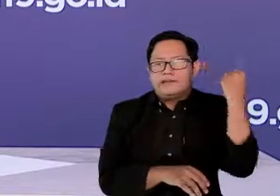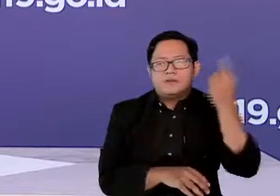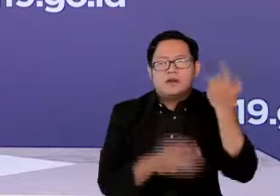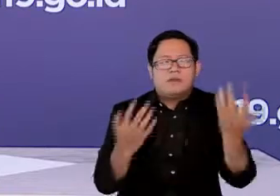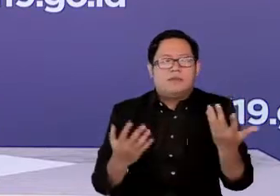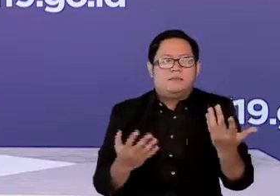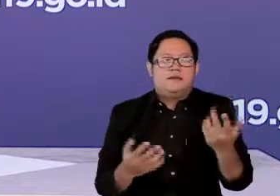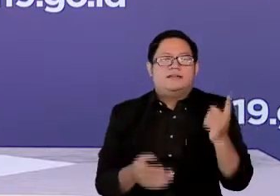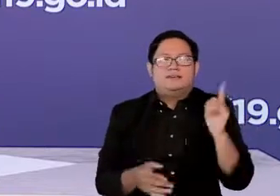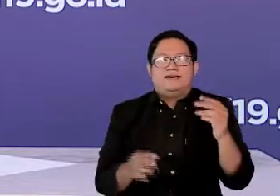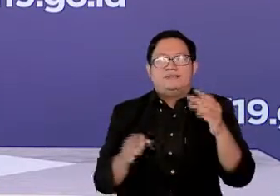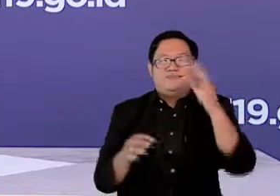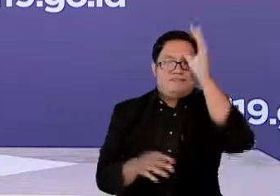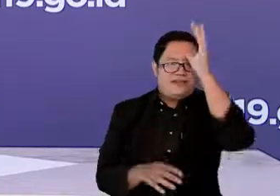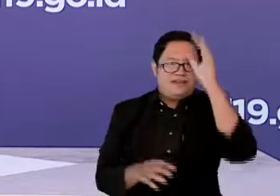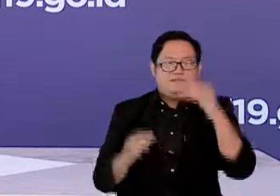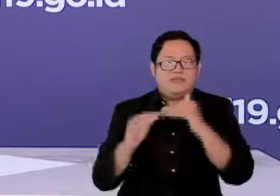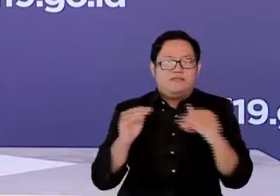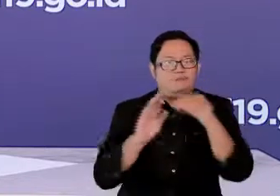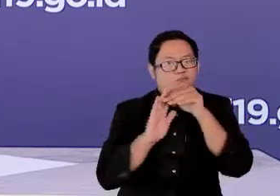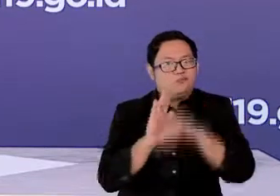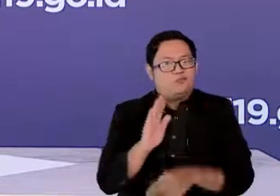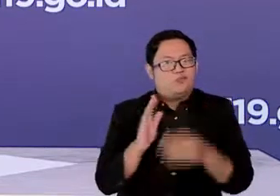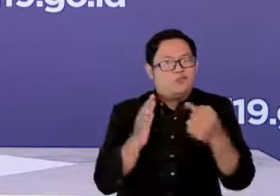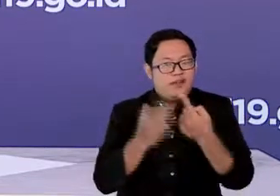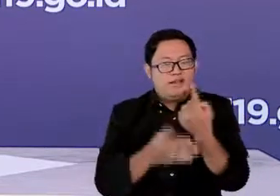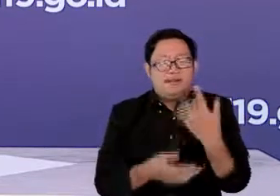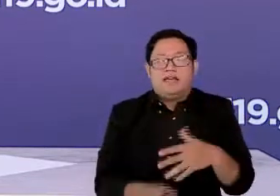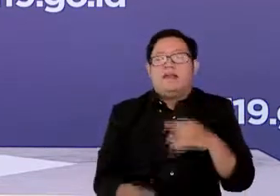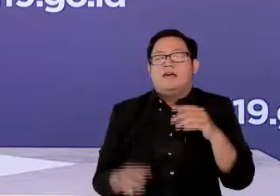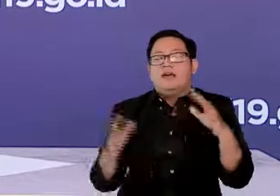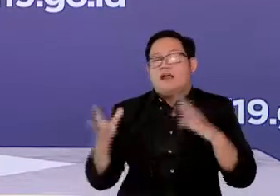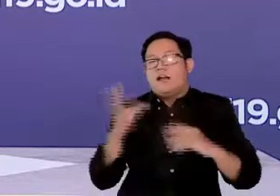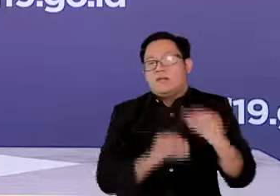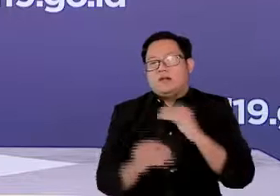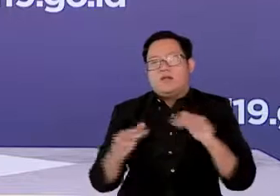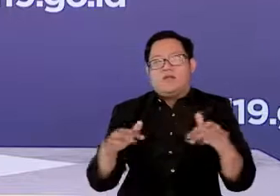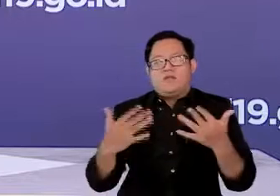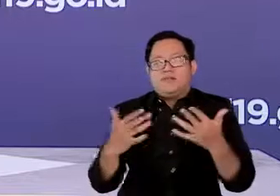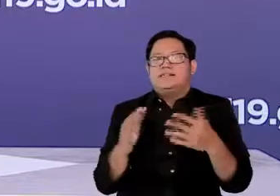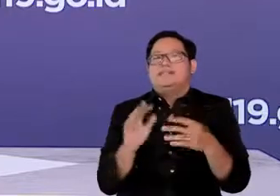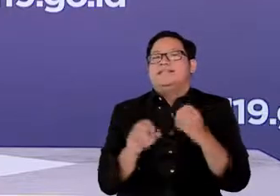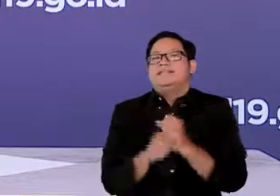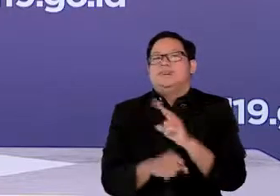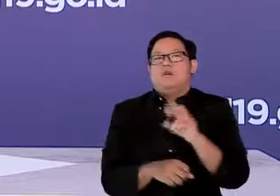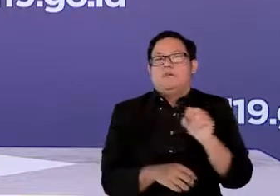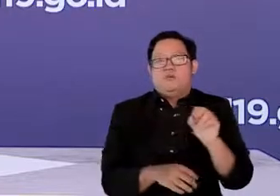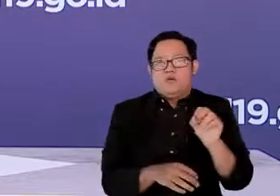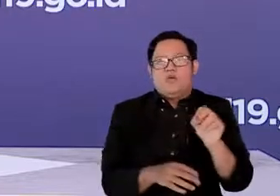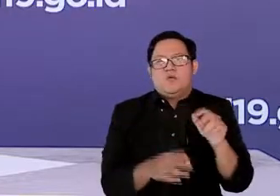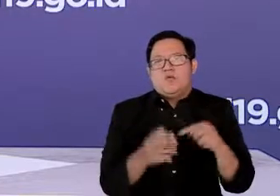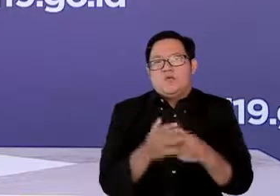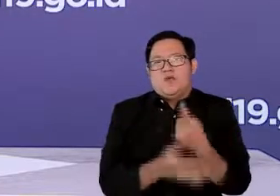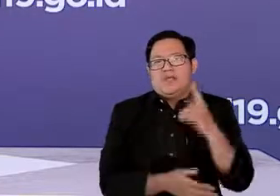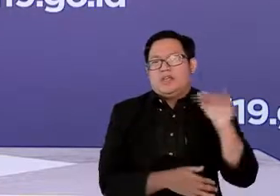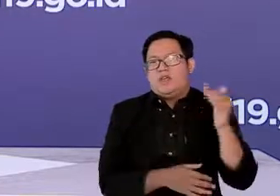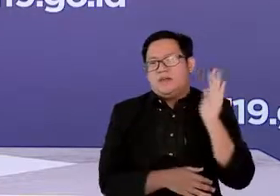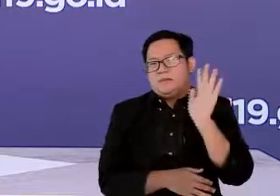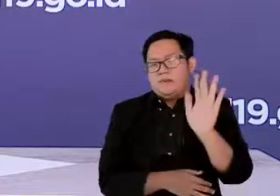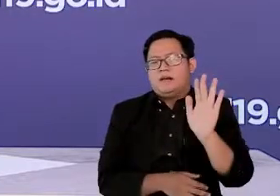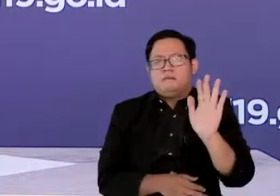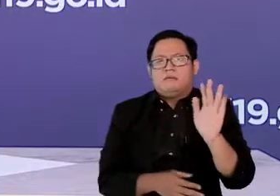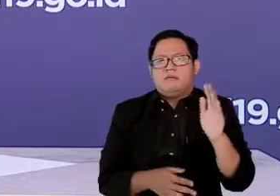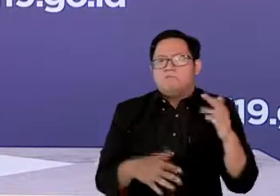understand that the G20 summit will take place next year. So do we see Bali reopen this year, or will it be pushed